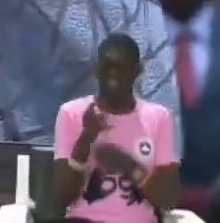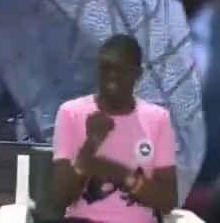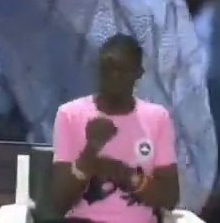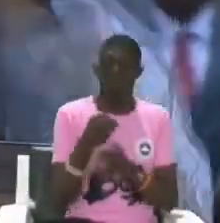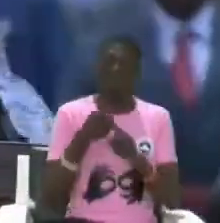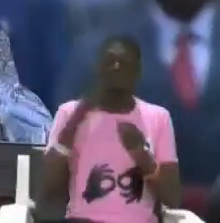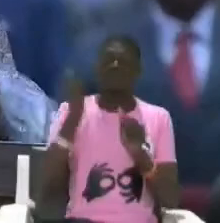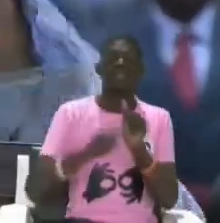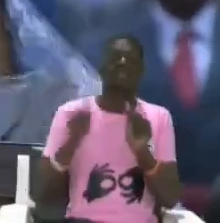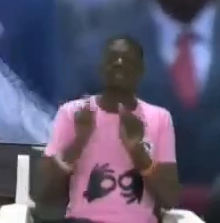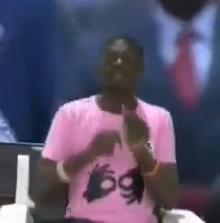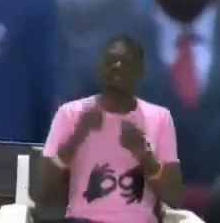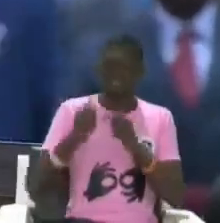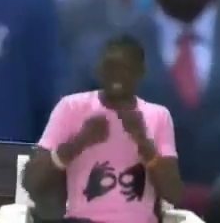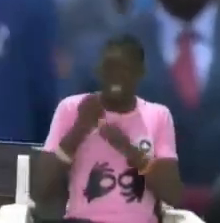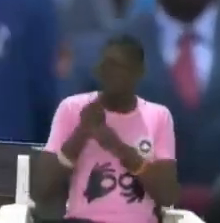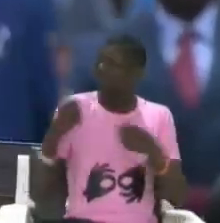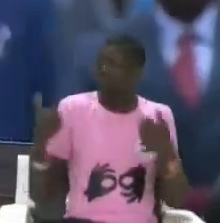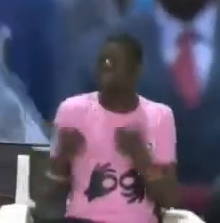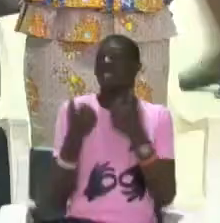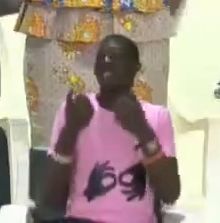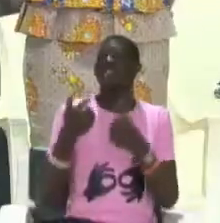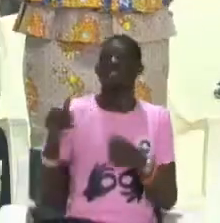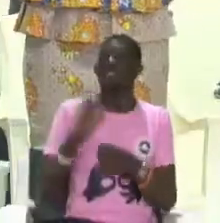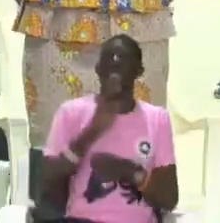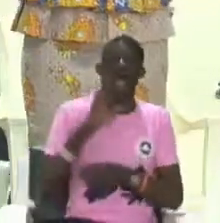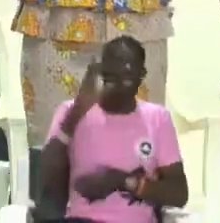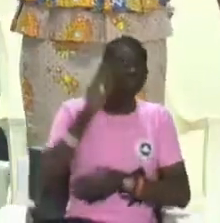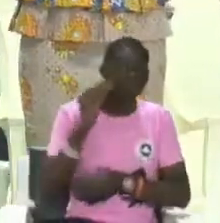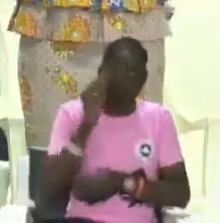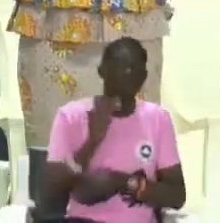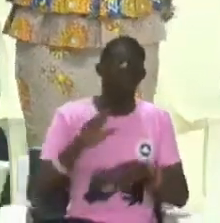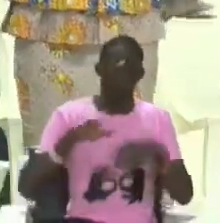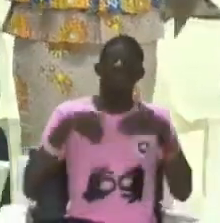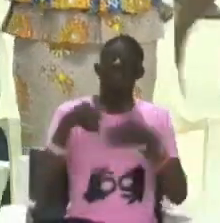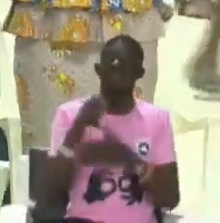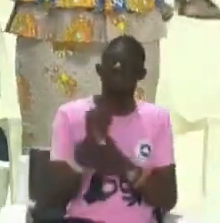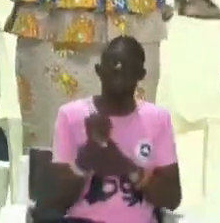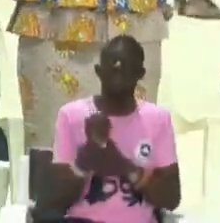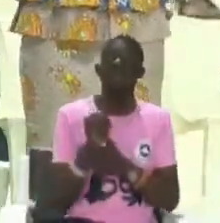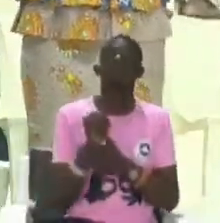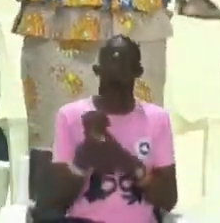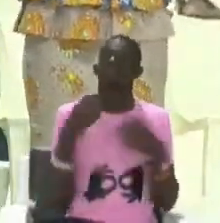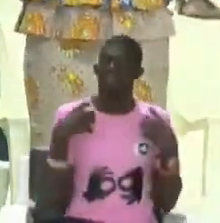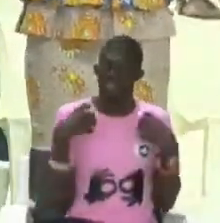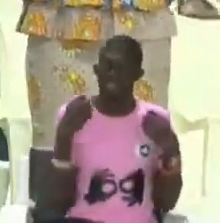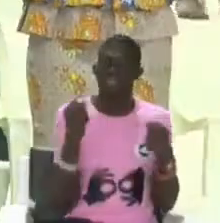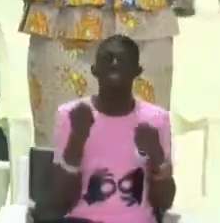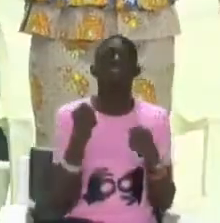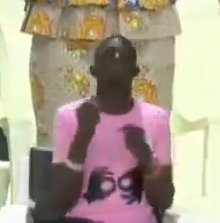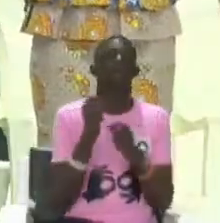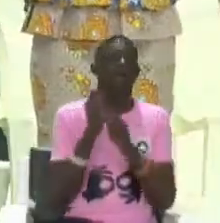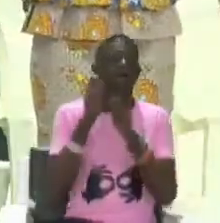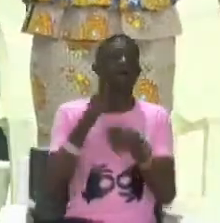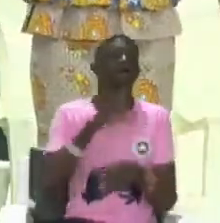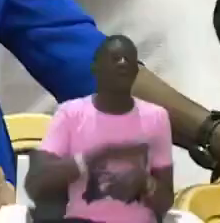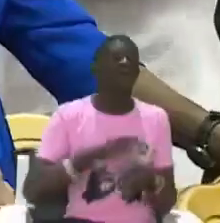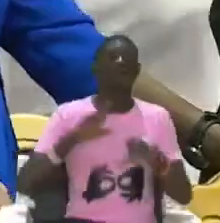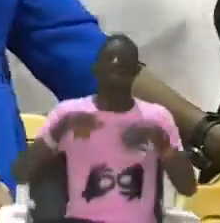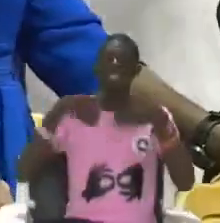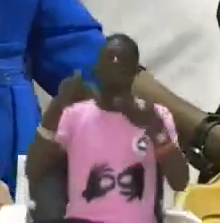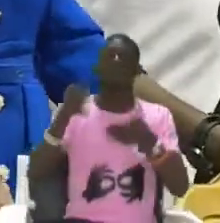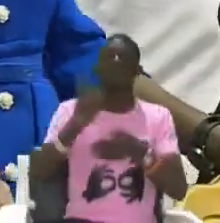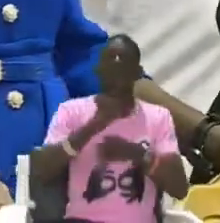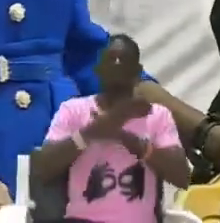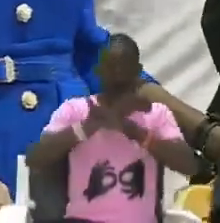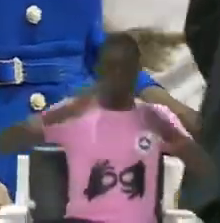of challenge that they are going through. Give them, oh God, your healing reward. Give them your deliverance reward.